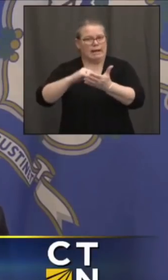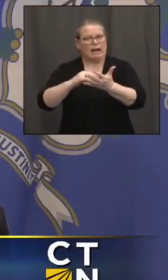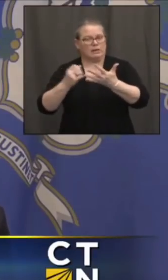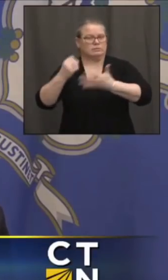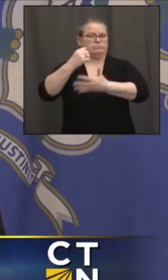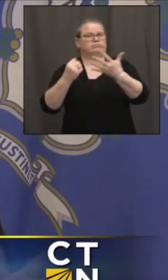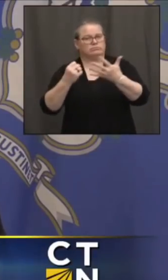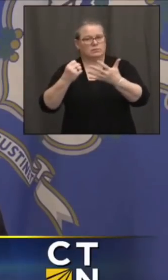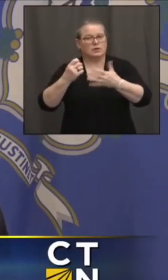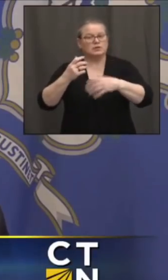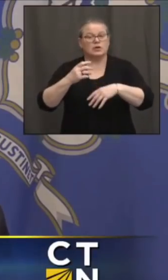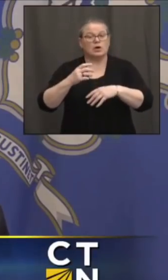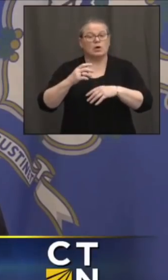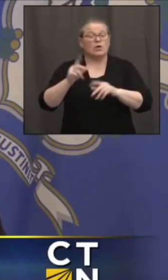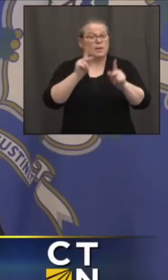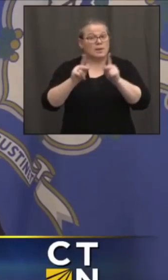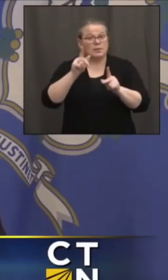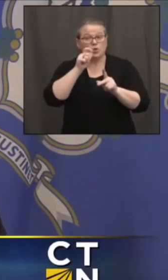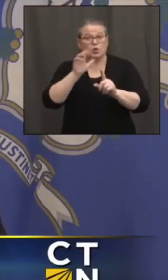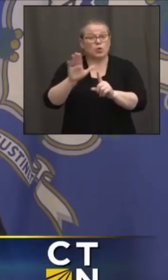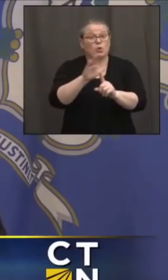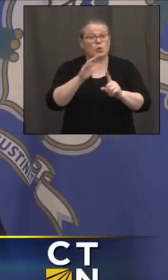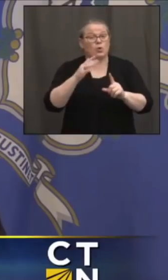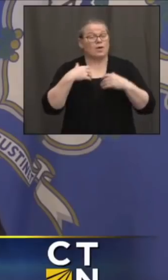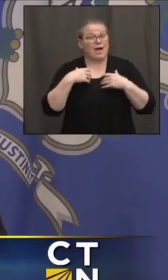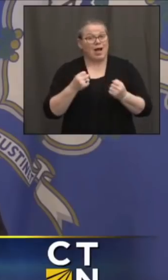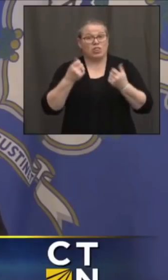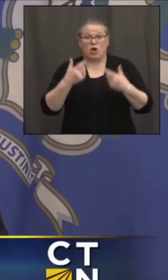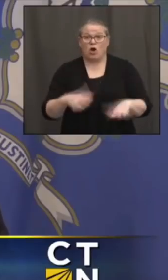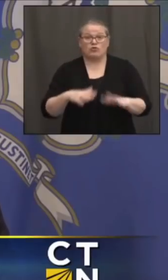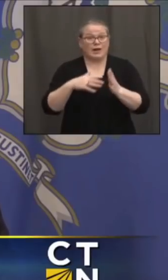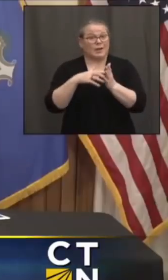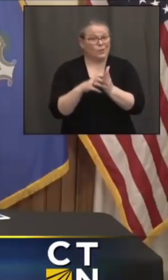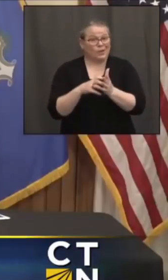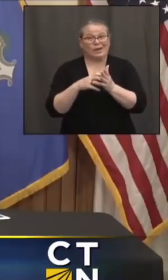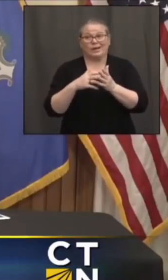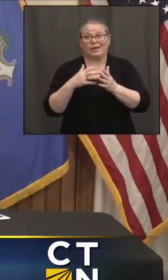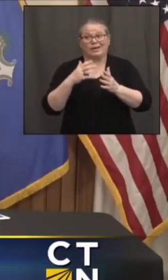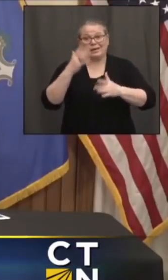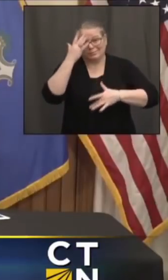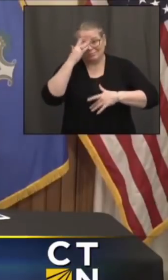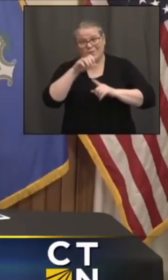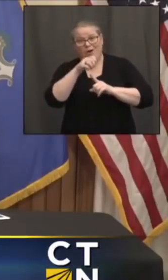health disparities, we're going to make sure they're prioritized as well.